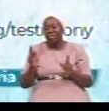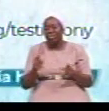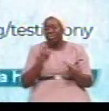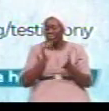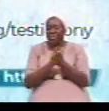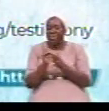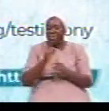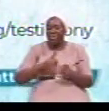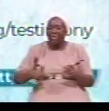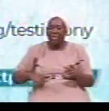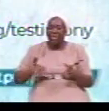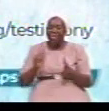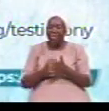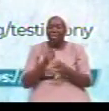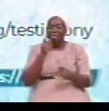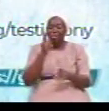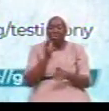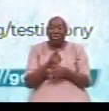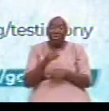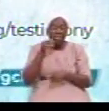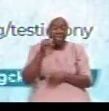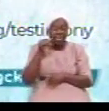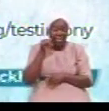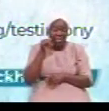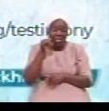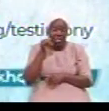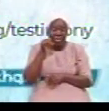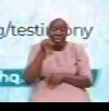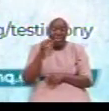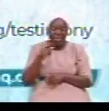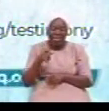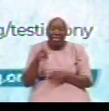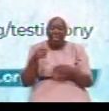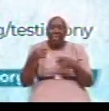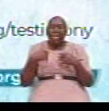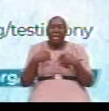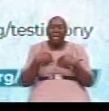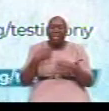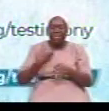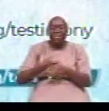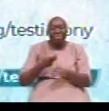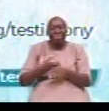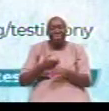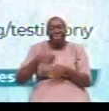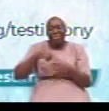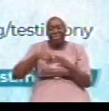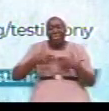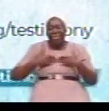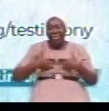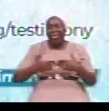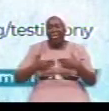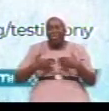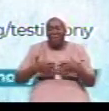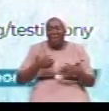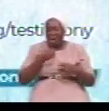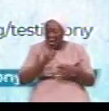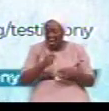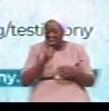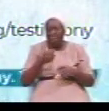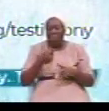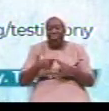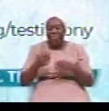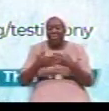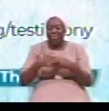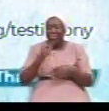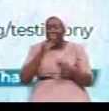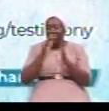God that just yesterday he had difficulties in breathing and coughing, but after the prayer